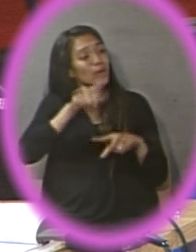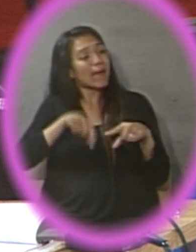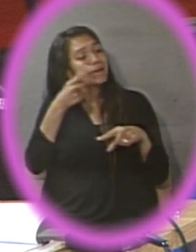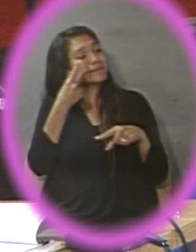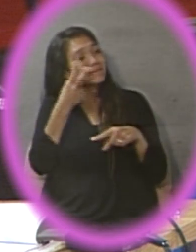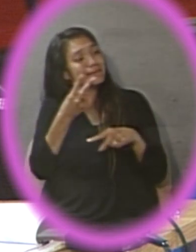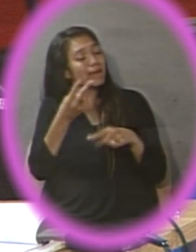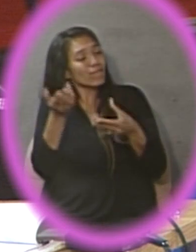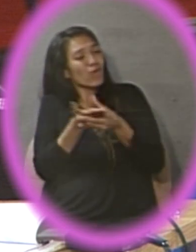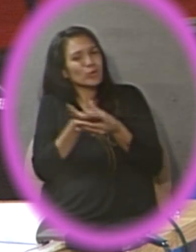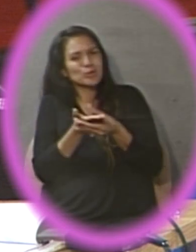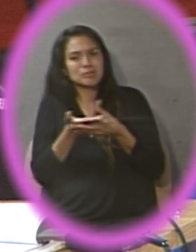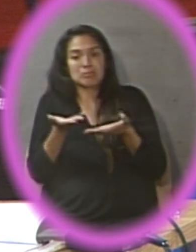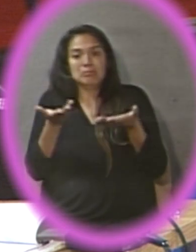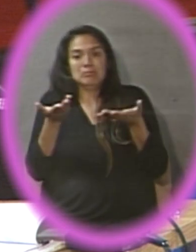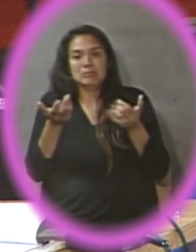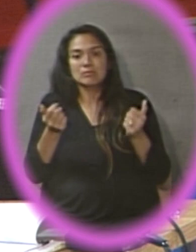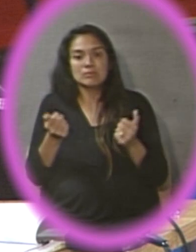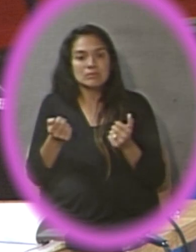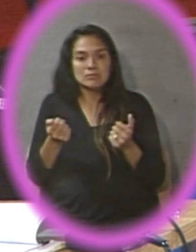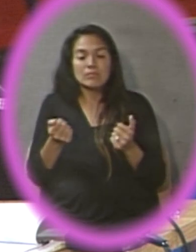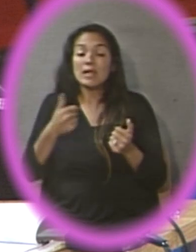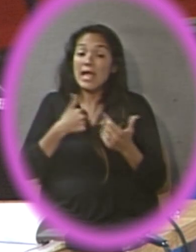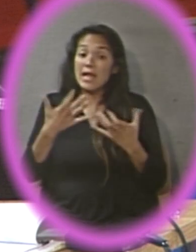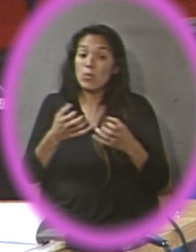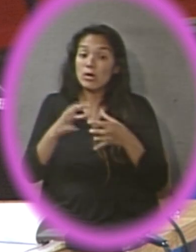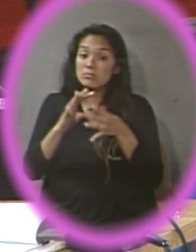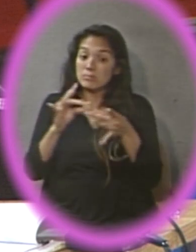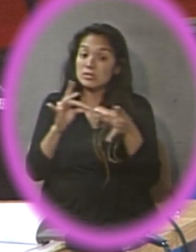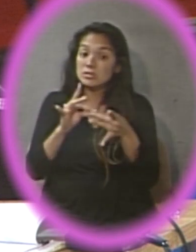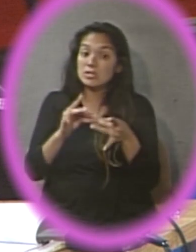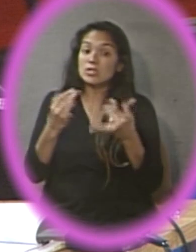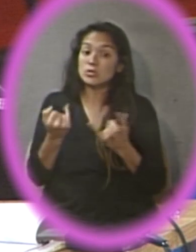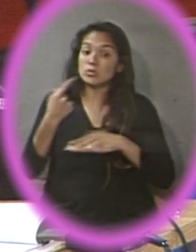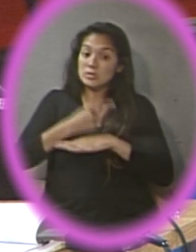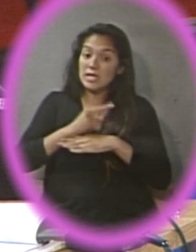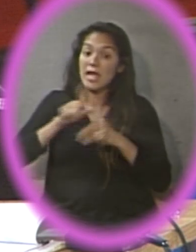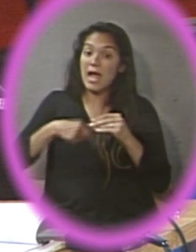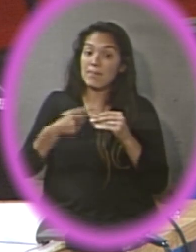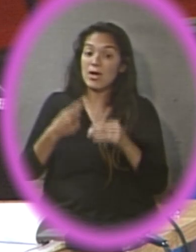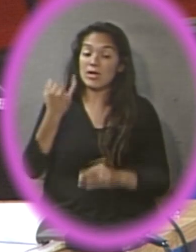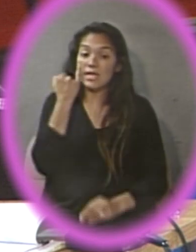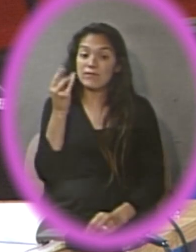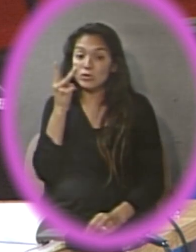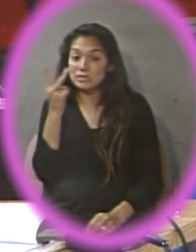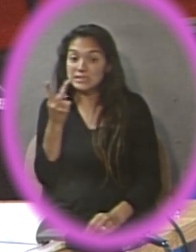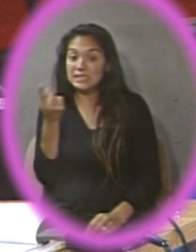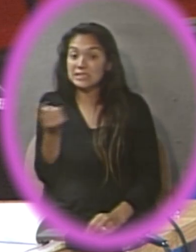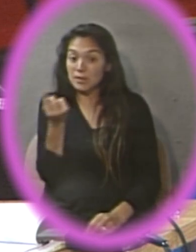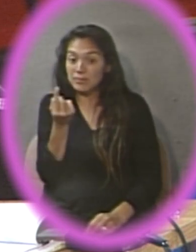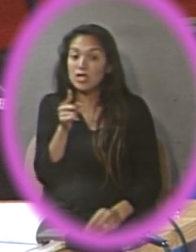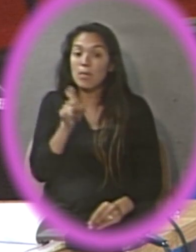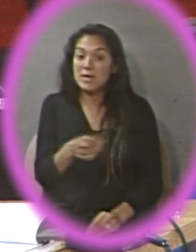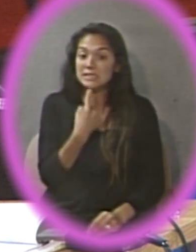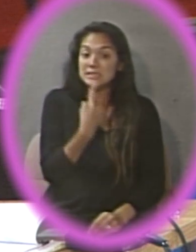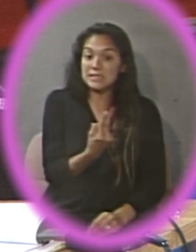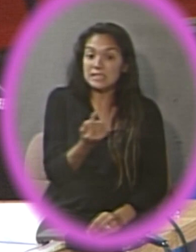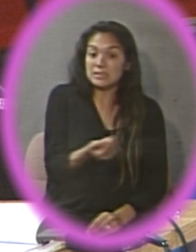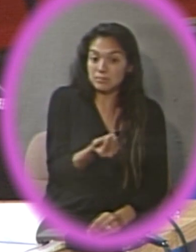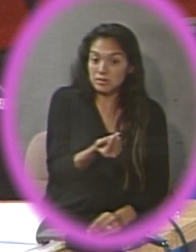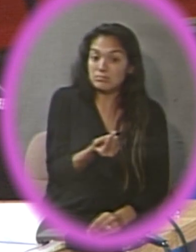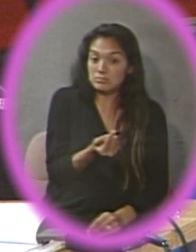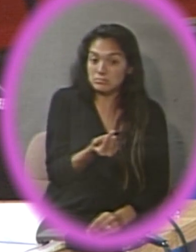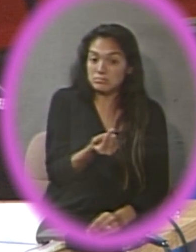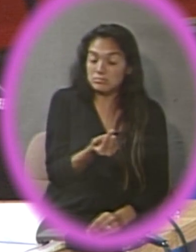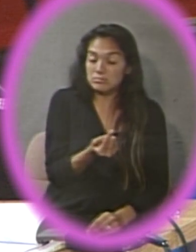access to the folders. Now, I do want to mention something. There's been a lot of talk here today about see something, say something. And, of course, it's linked to